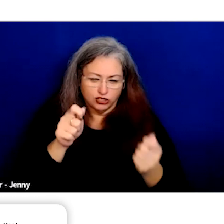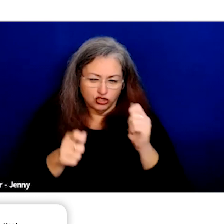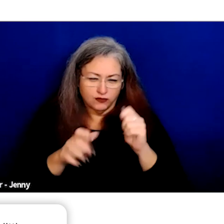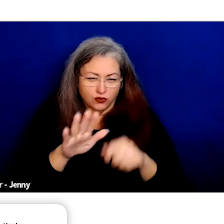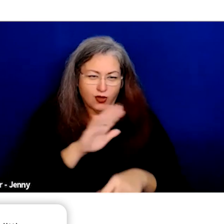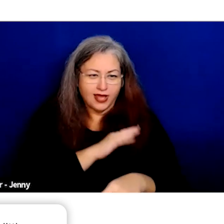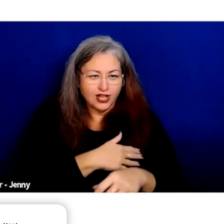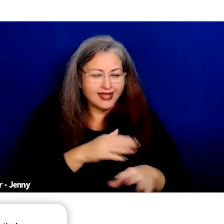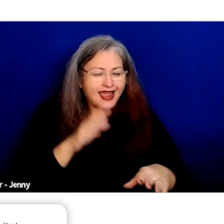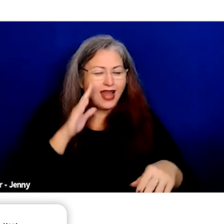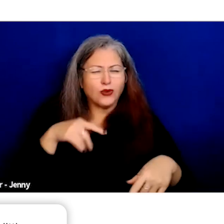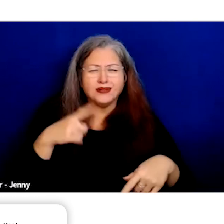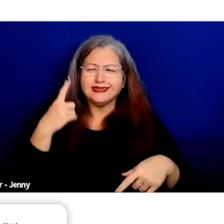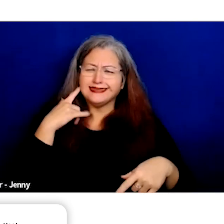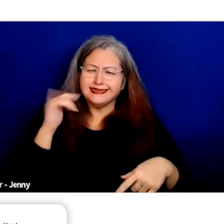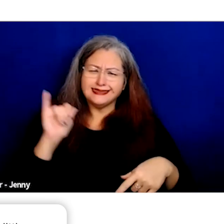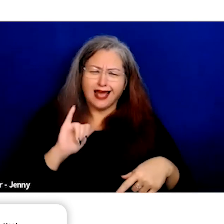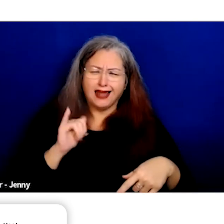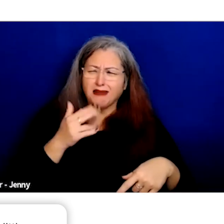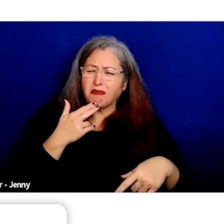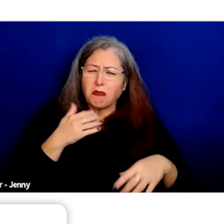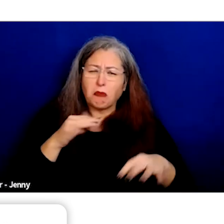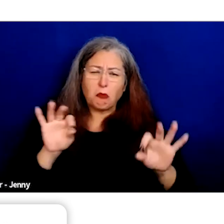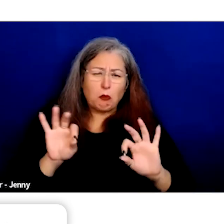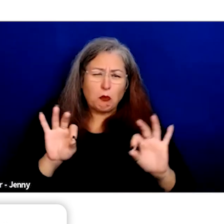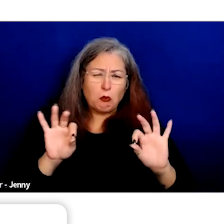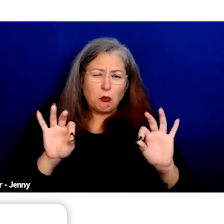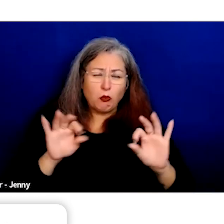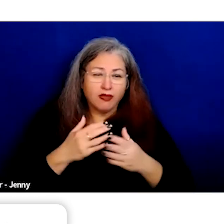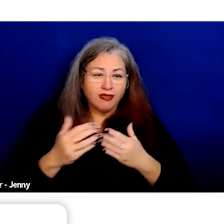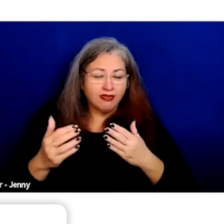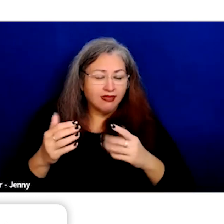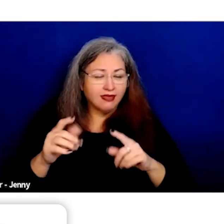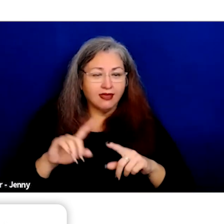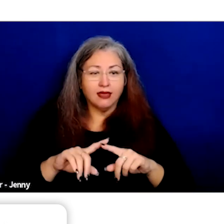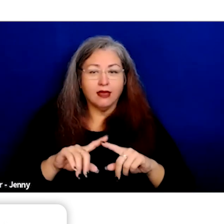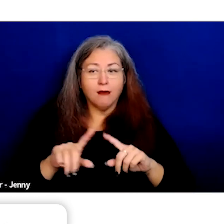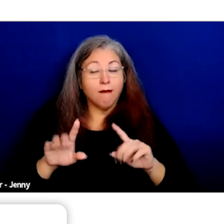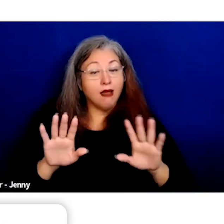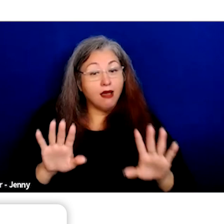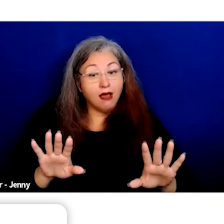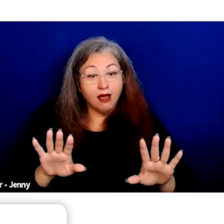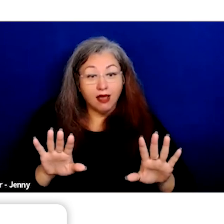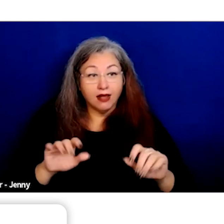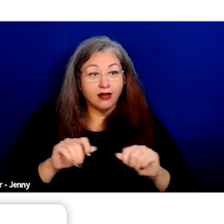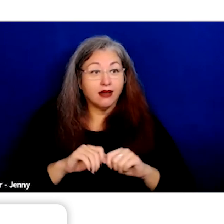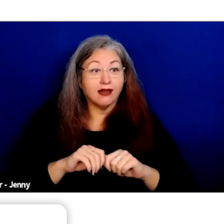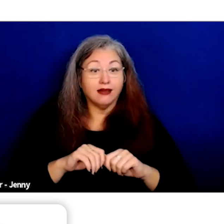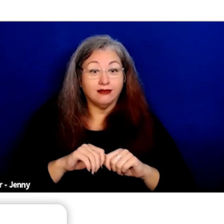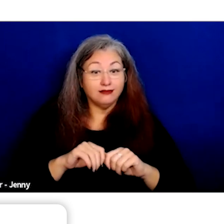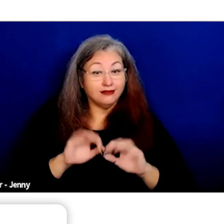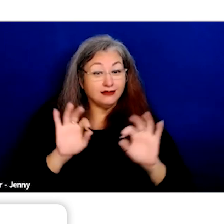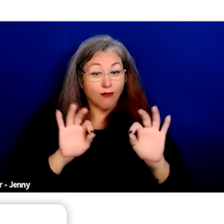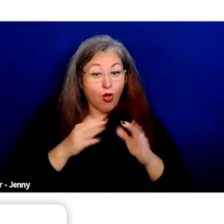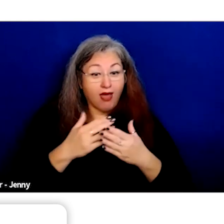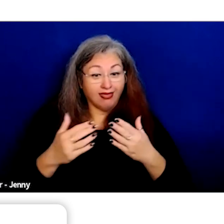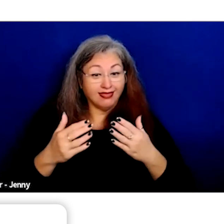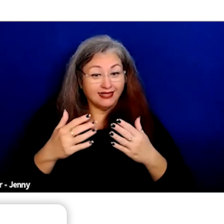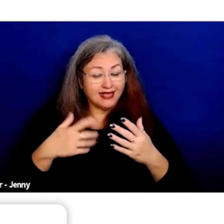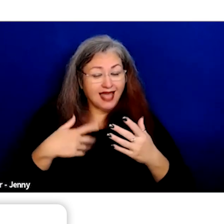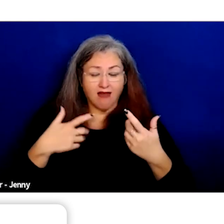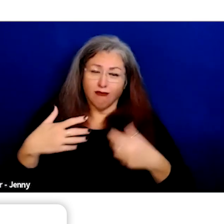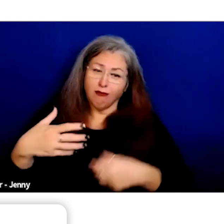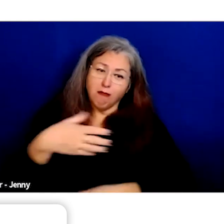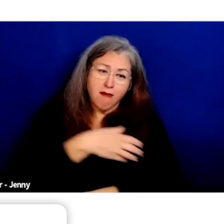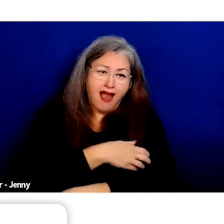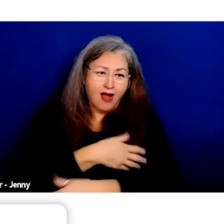mean, it sounds like little things, but little things are everything. Like, what else is